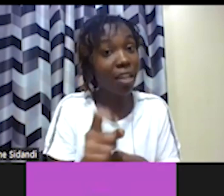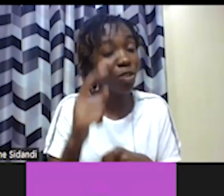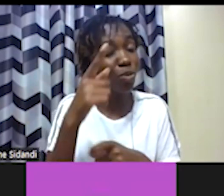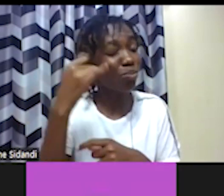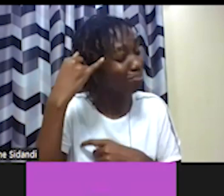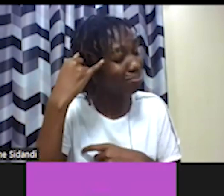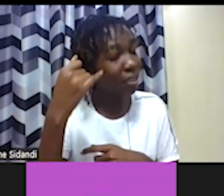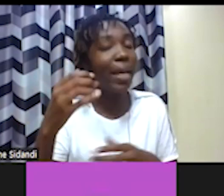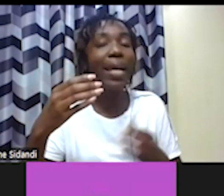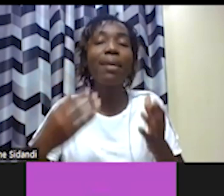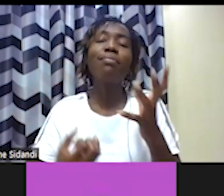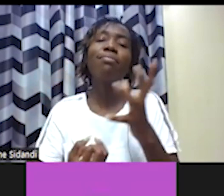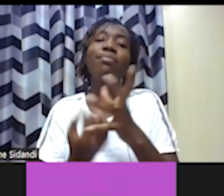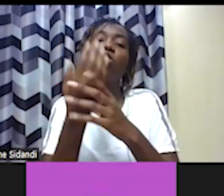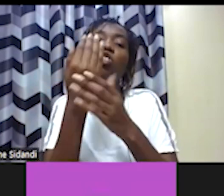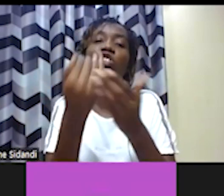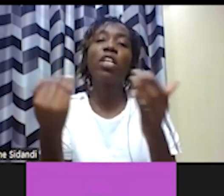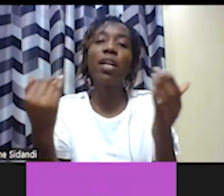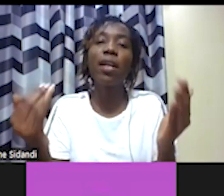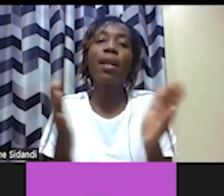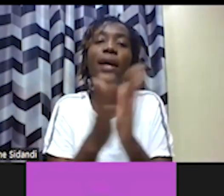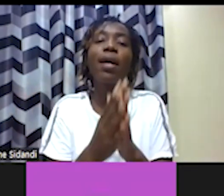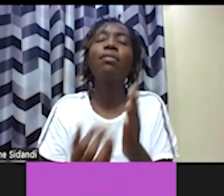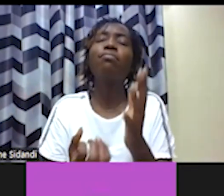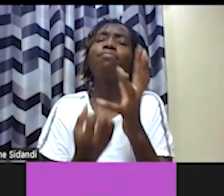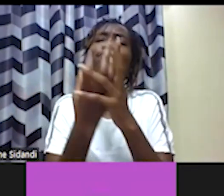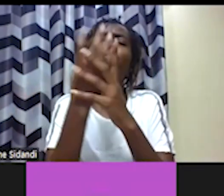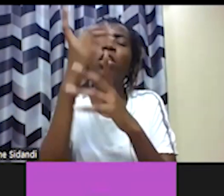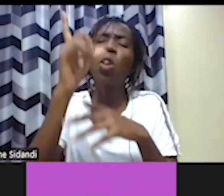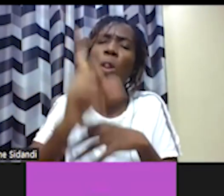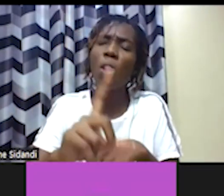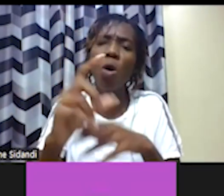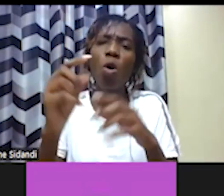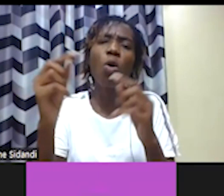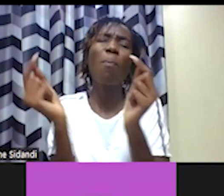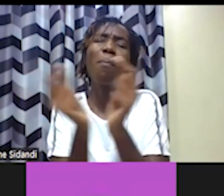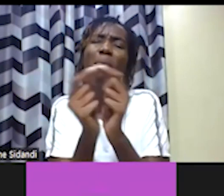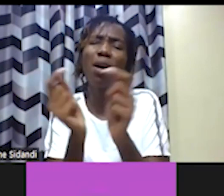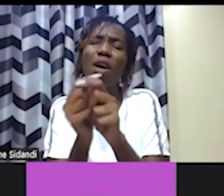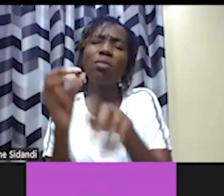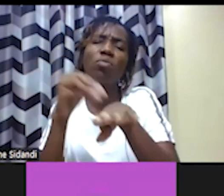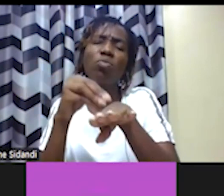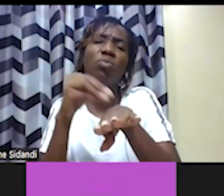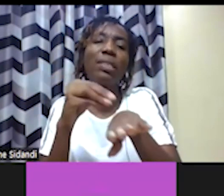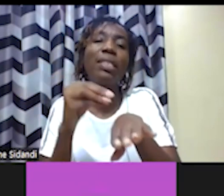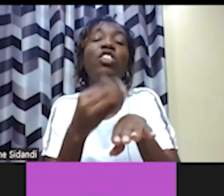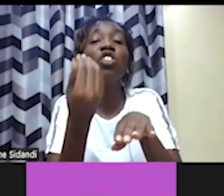children so that we can raise lesser wounded children, and we can